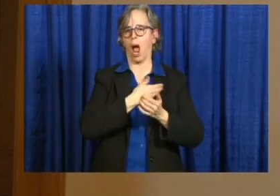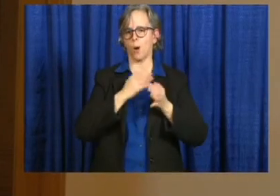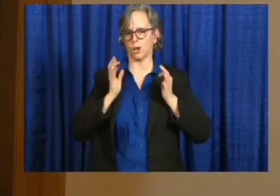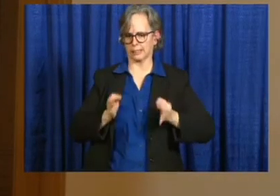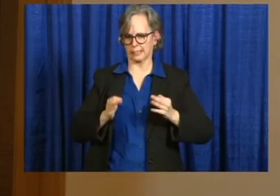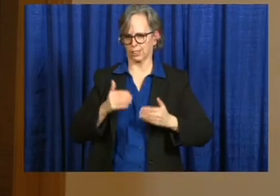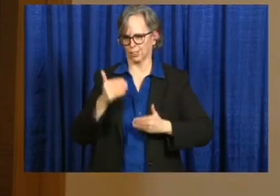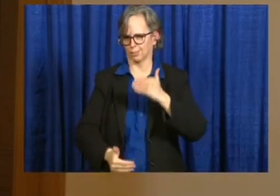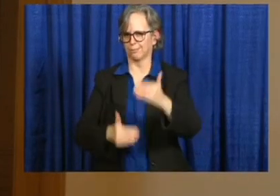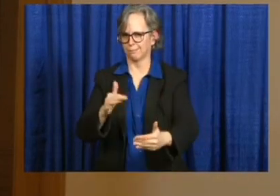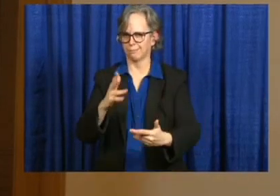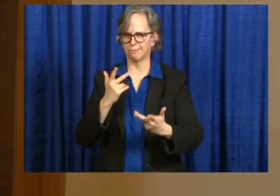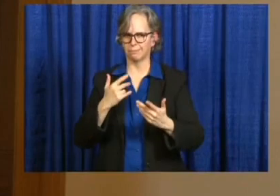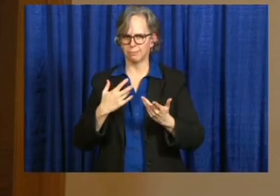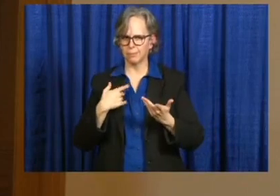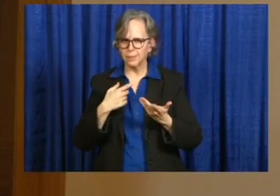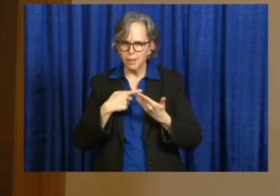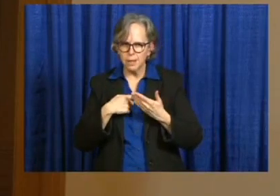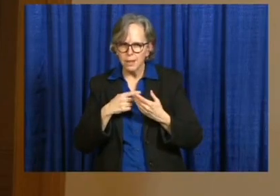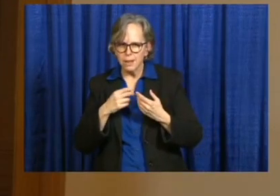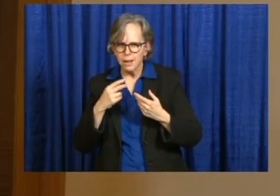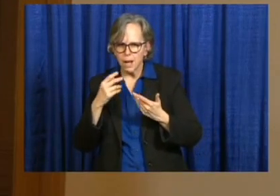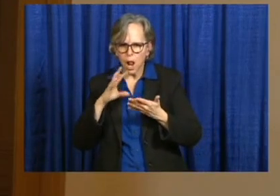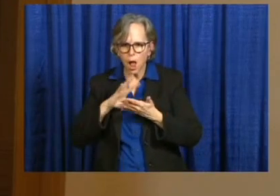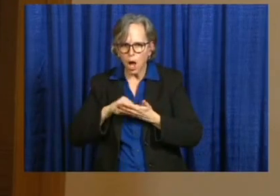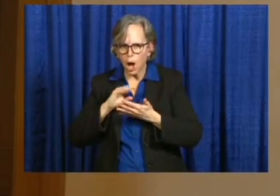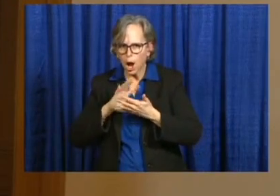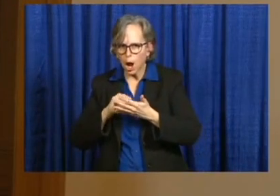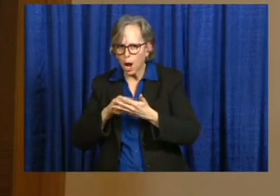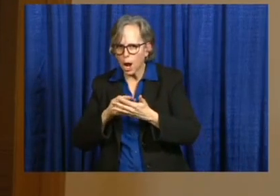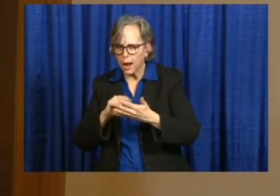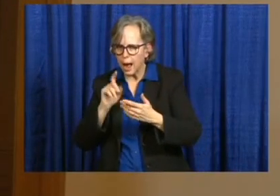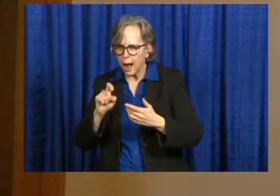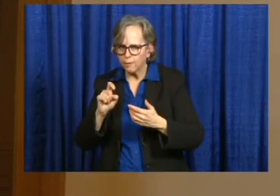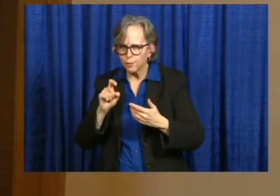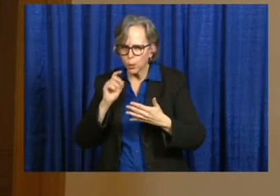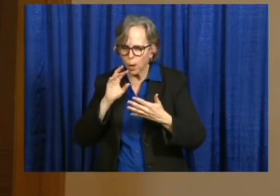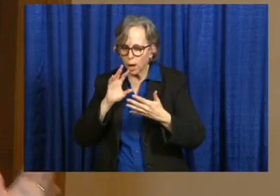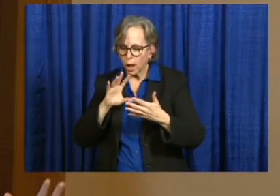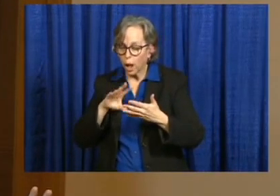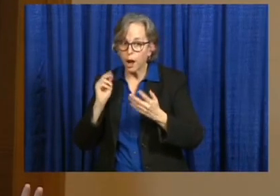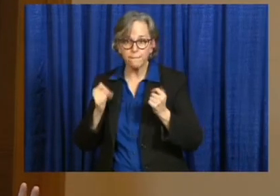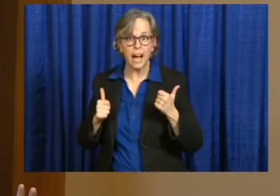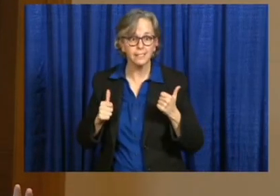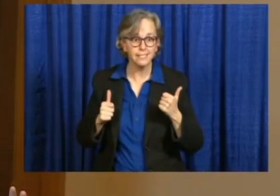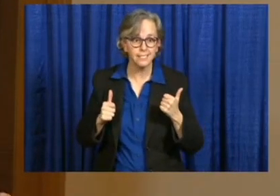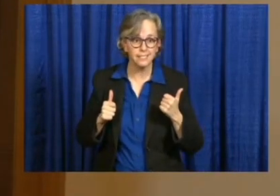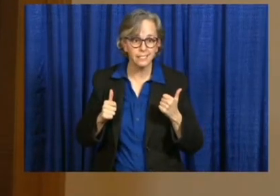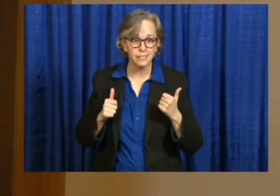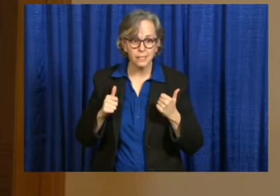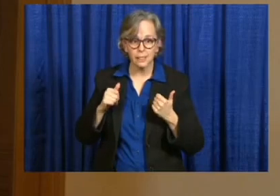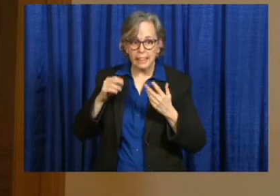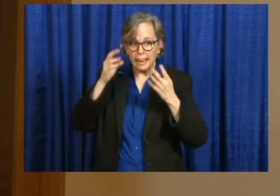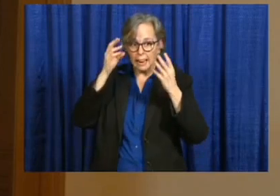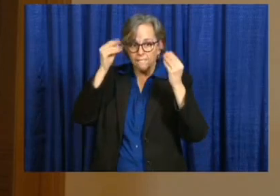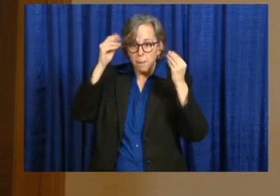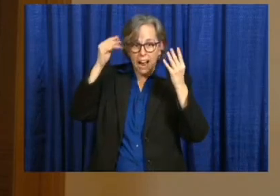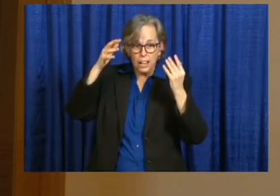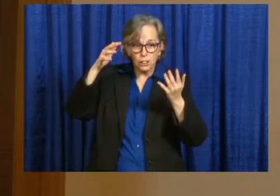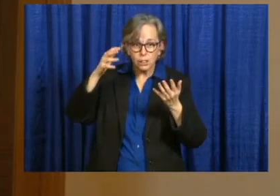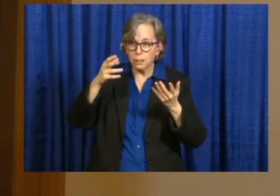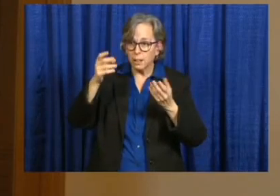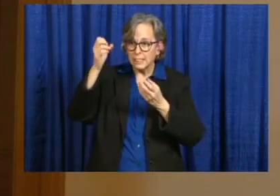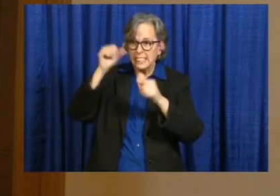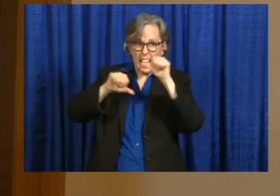about learning. You have to learn quickly, and you have to be able to take in a ton of scientific information, a ton